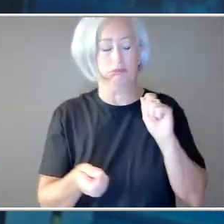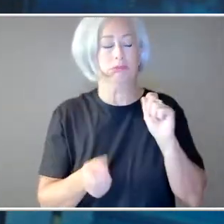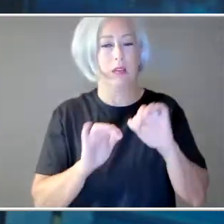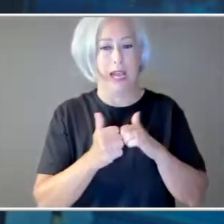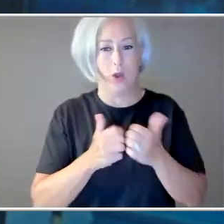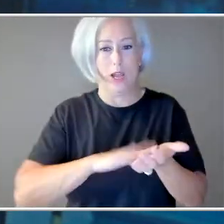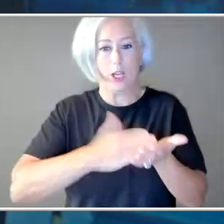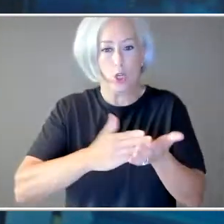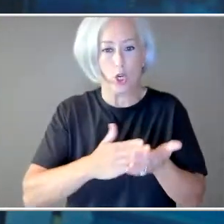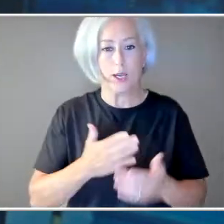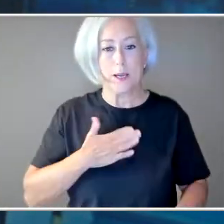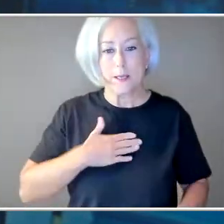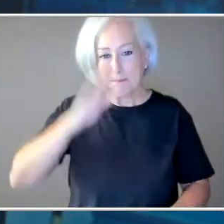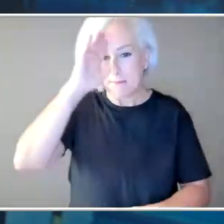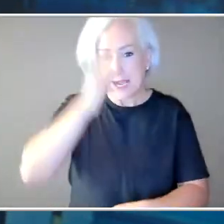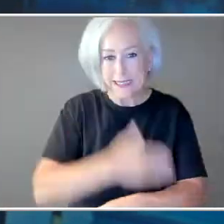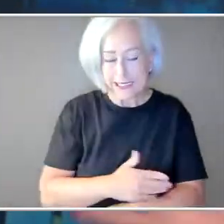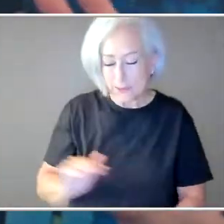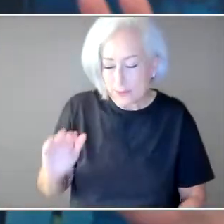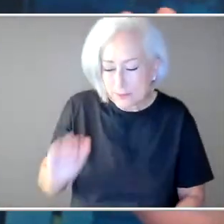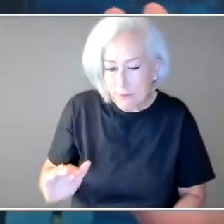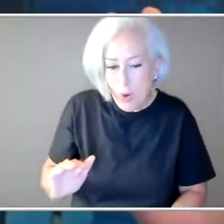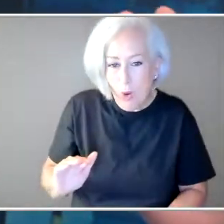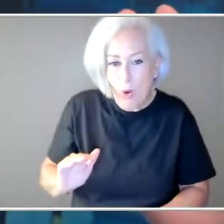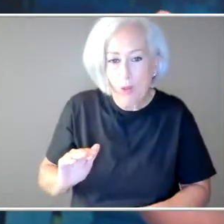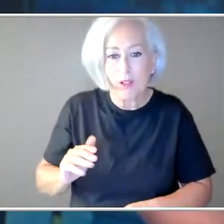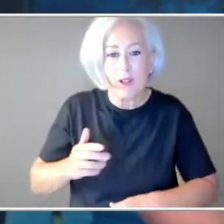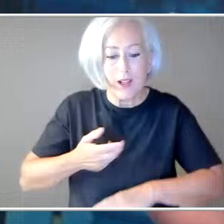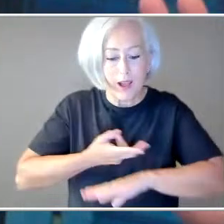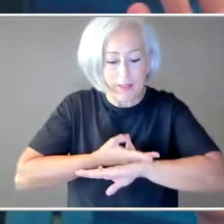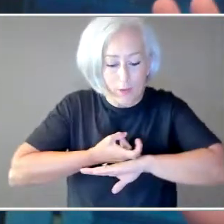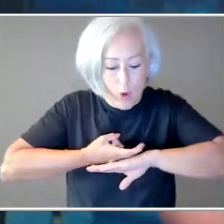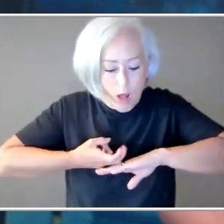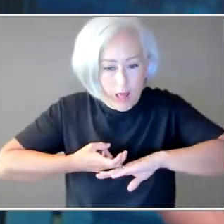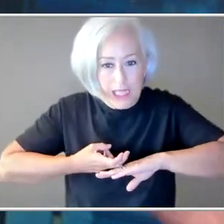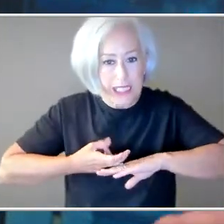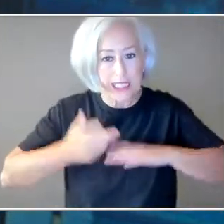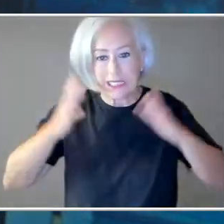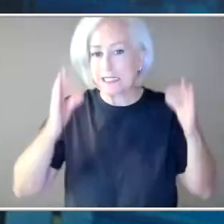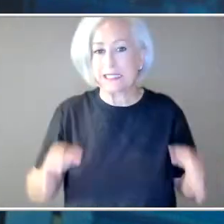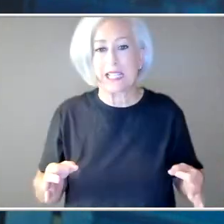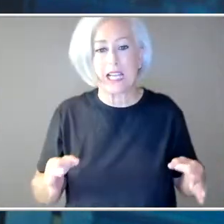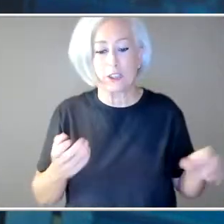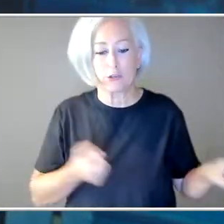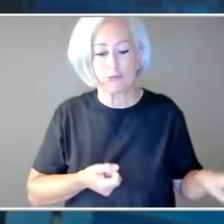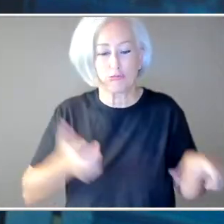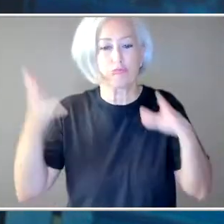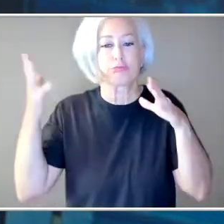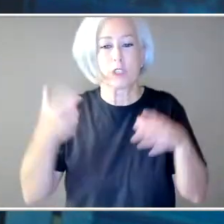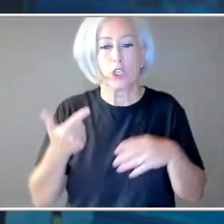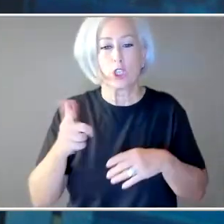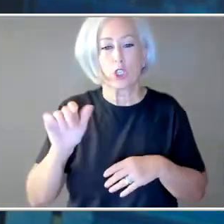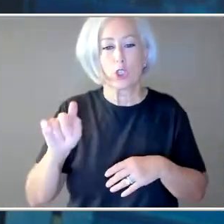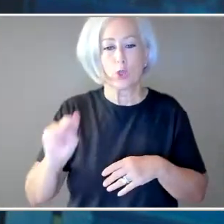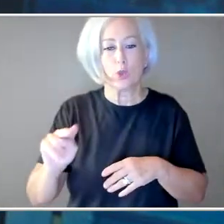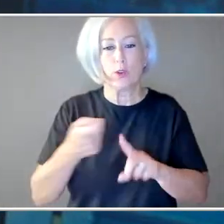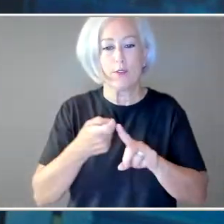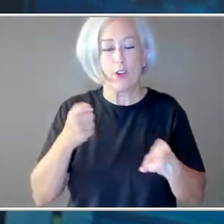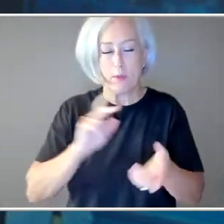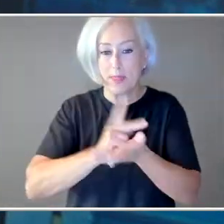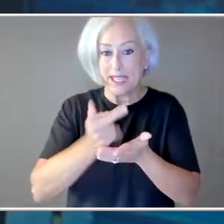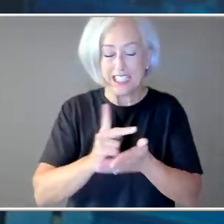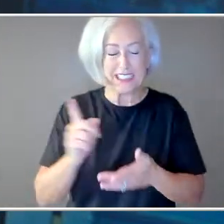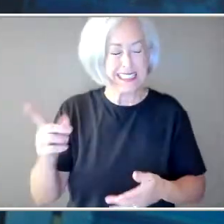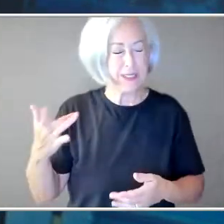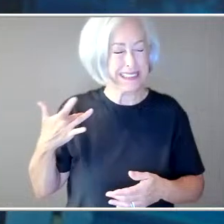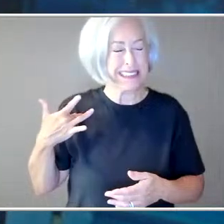was on the floor, just decided to take gluten out of our kitchen because he was so sensitive that